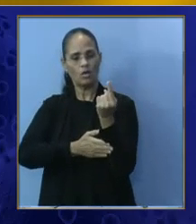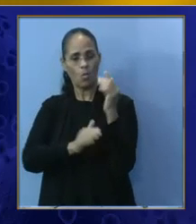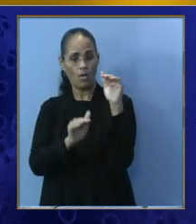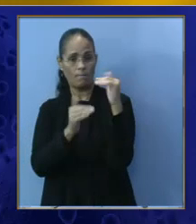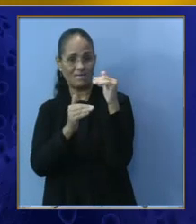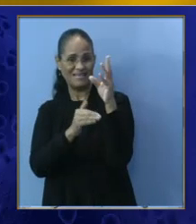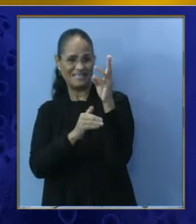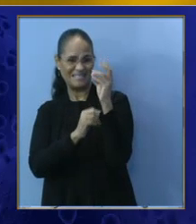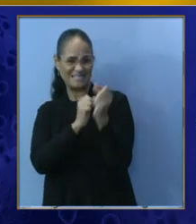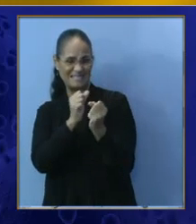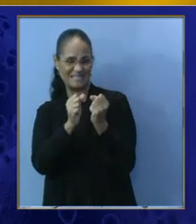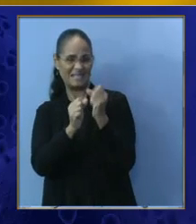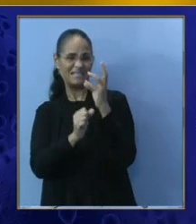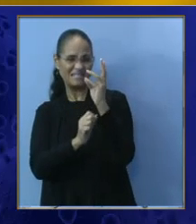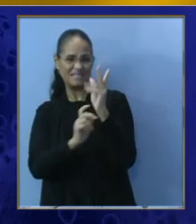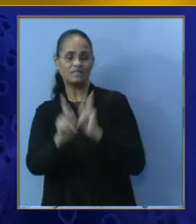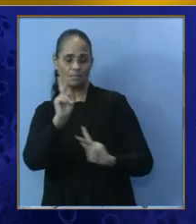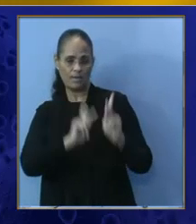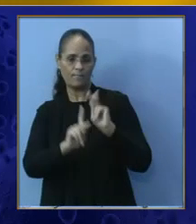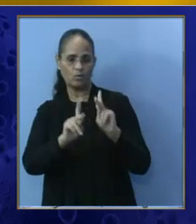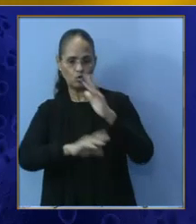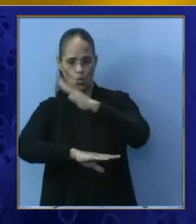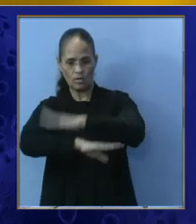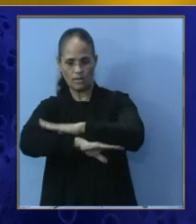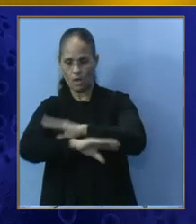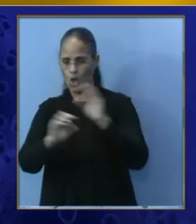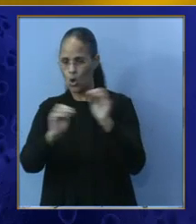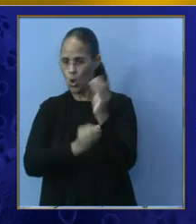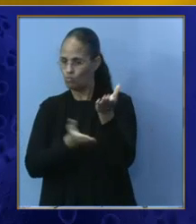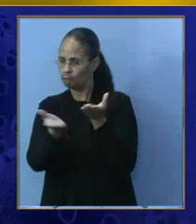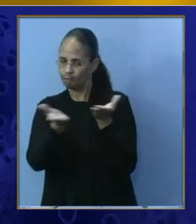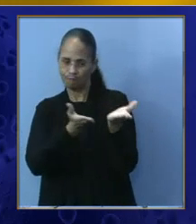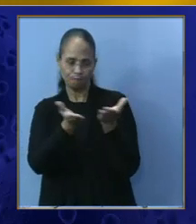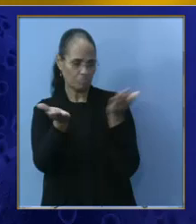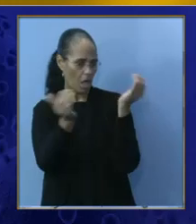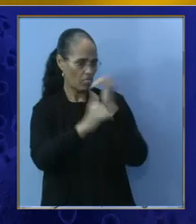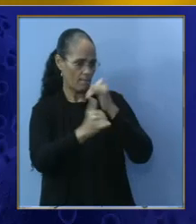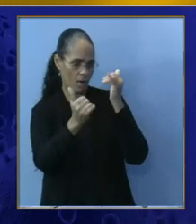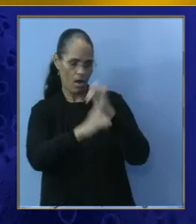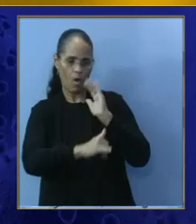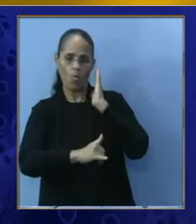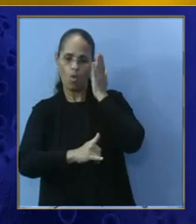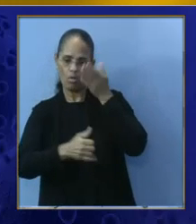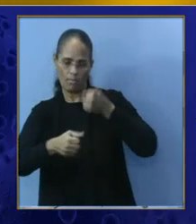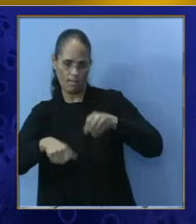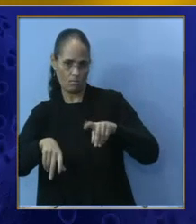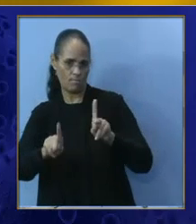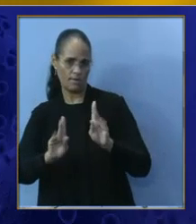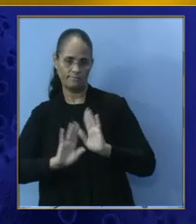6 persons to a table. No service at the bar will be permitted.